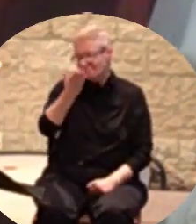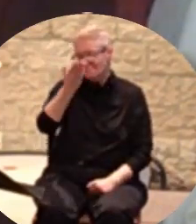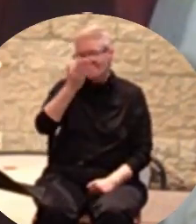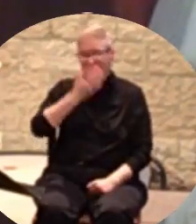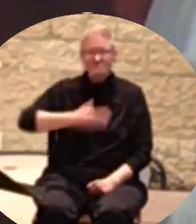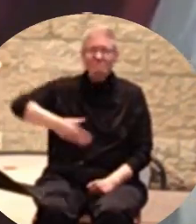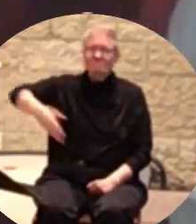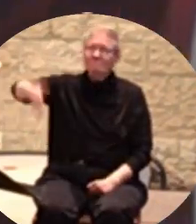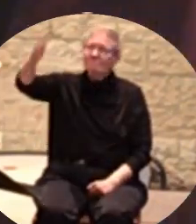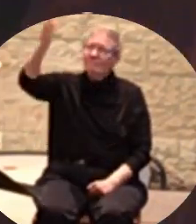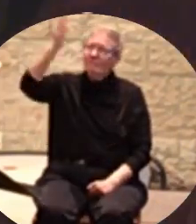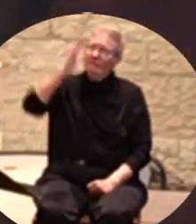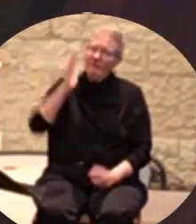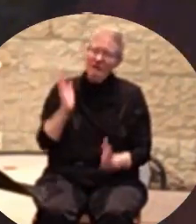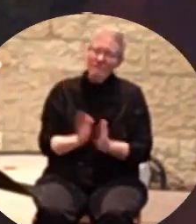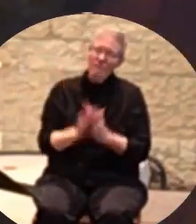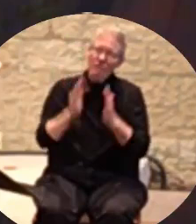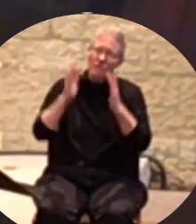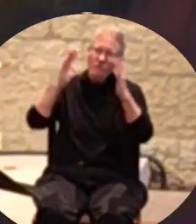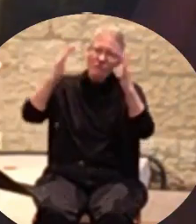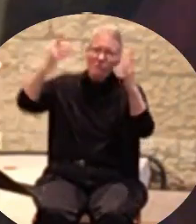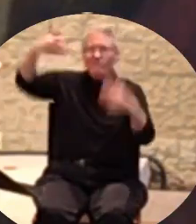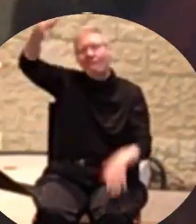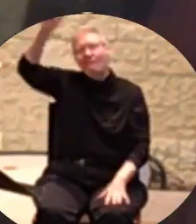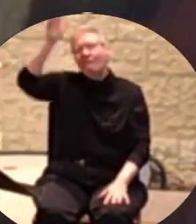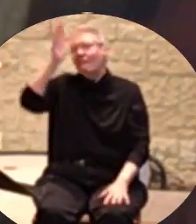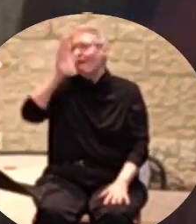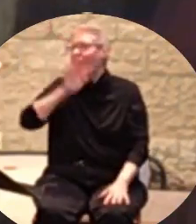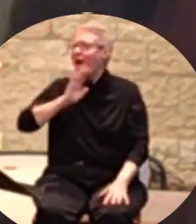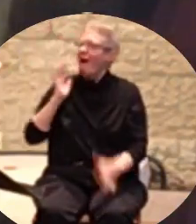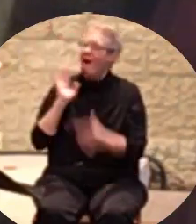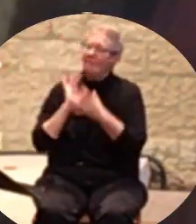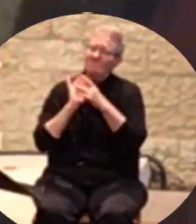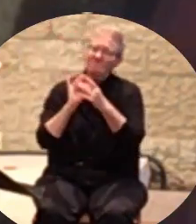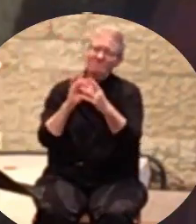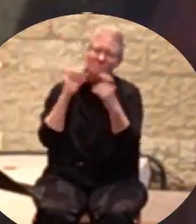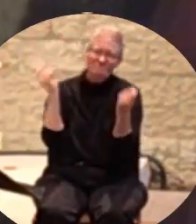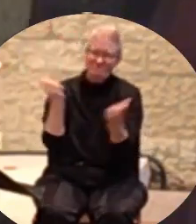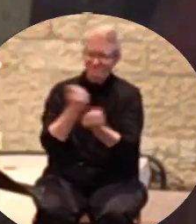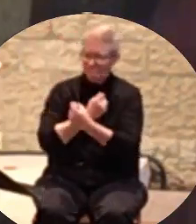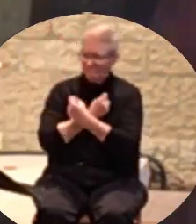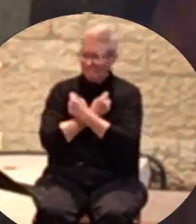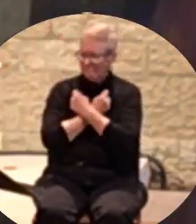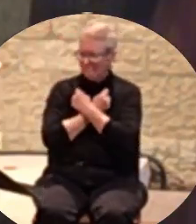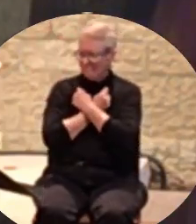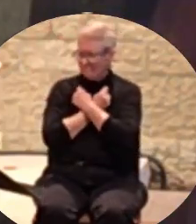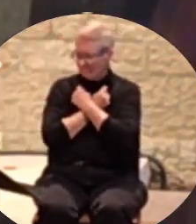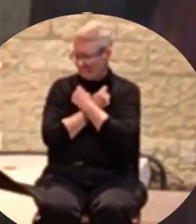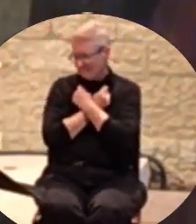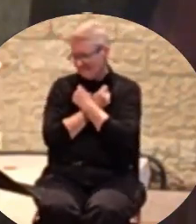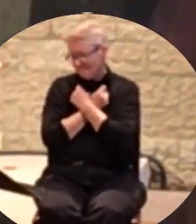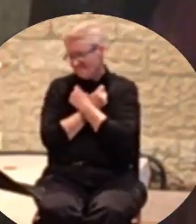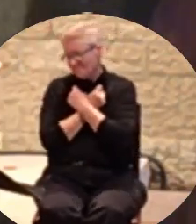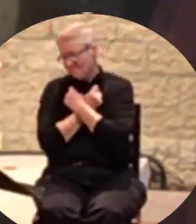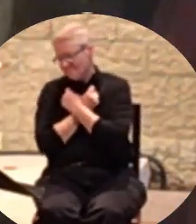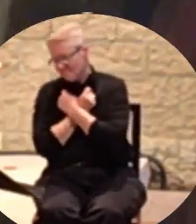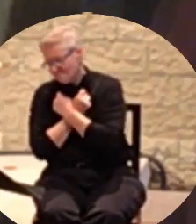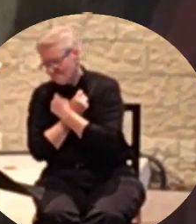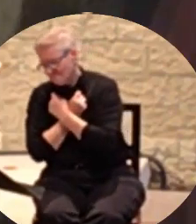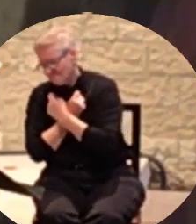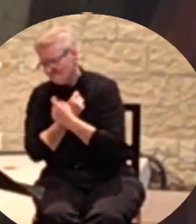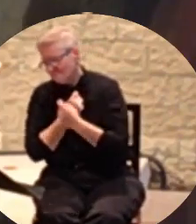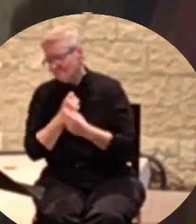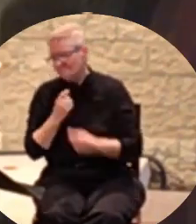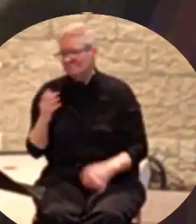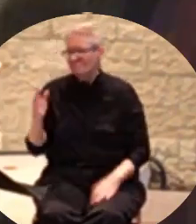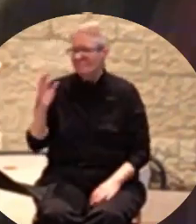God of glory, God of love, oh, my heart unfolds like